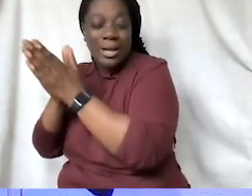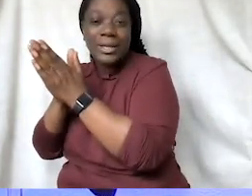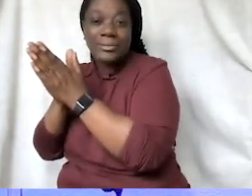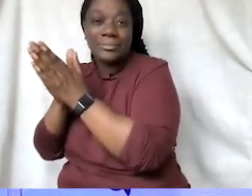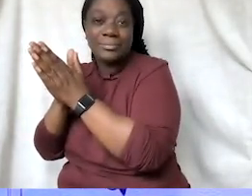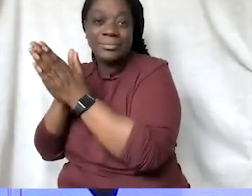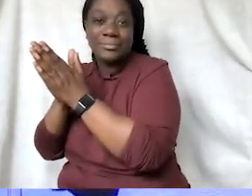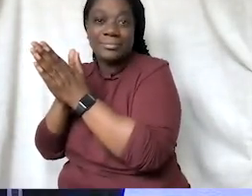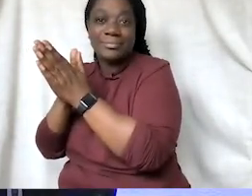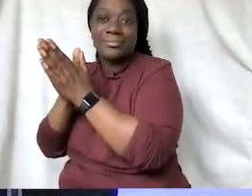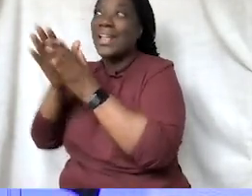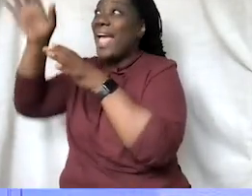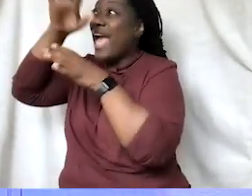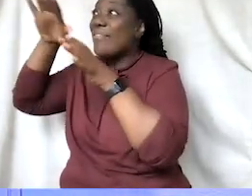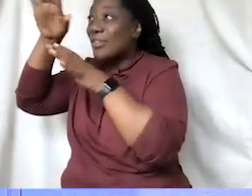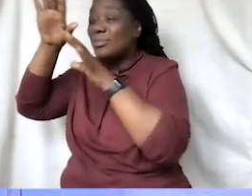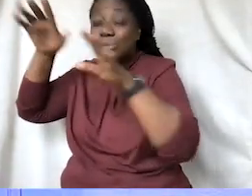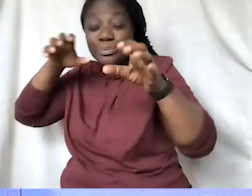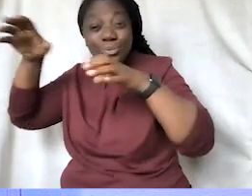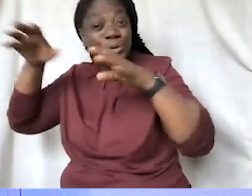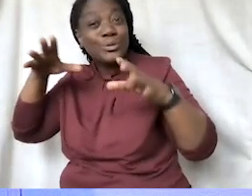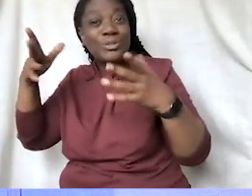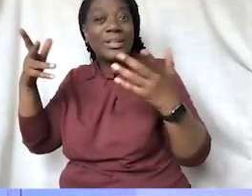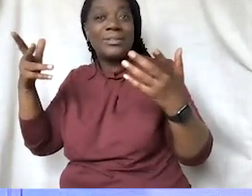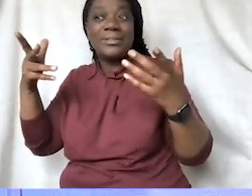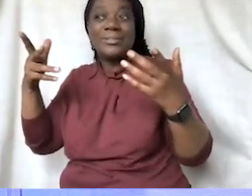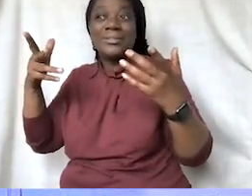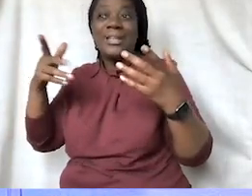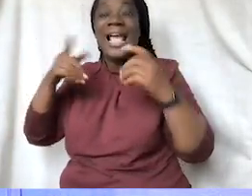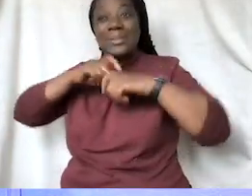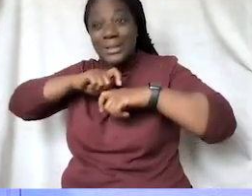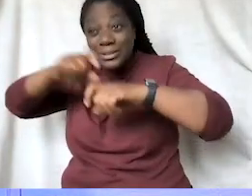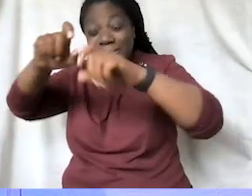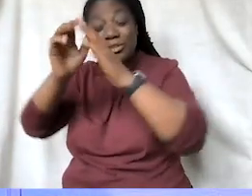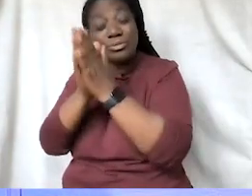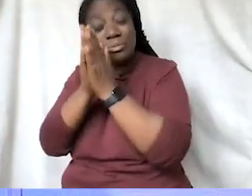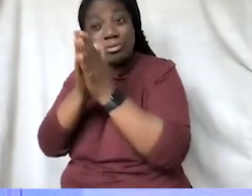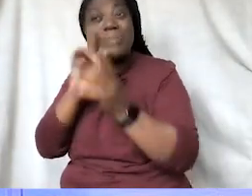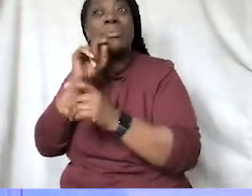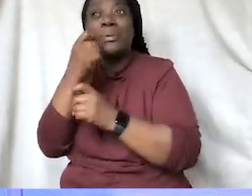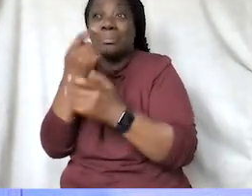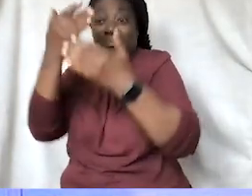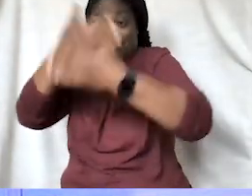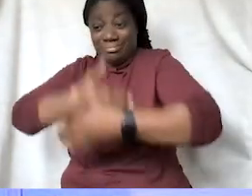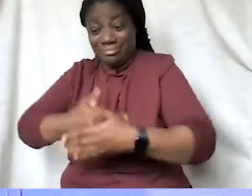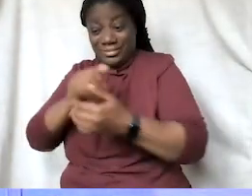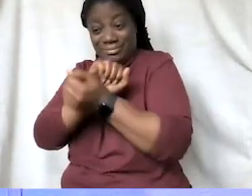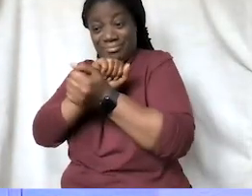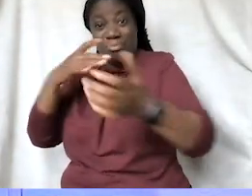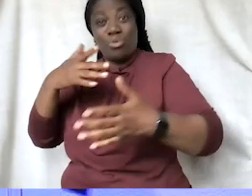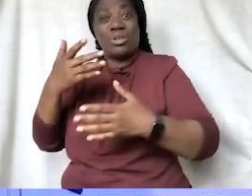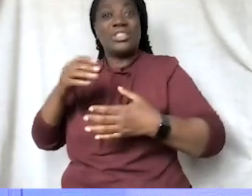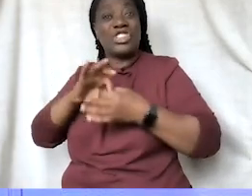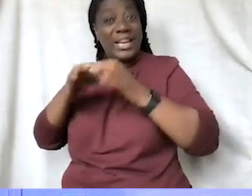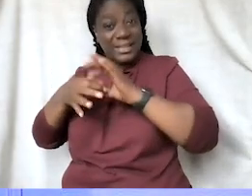praying. Heaven was moving. As we pray for people tonight, chains will be broken. As we pray for